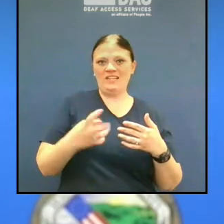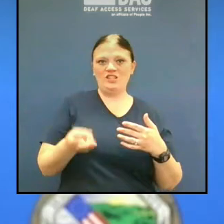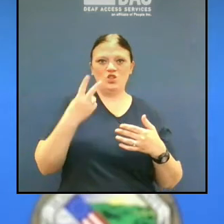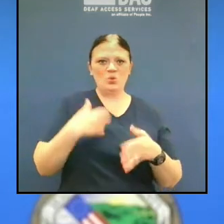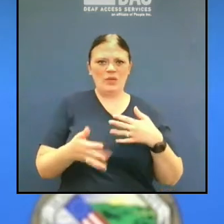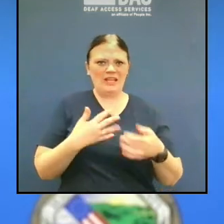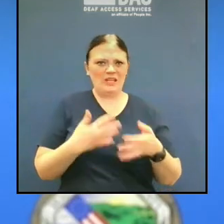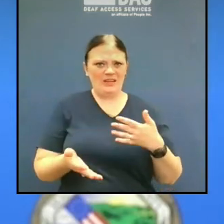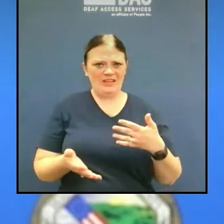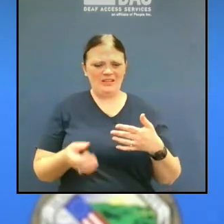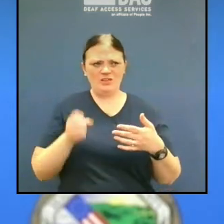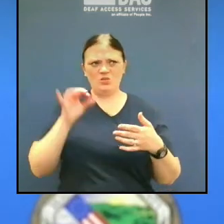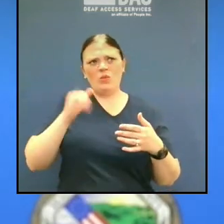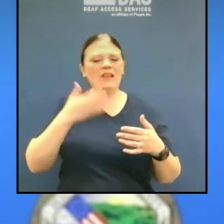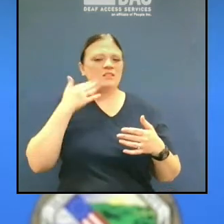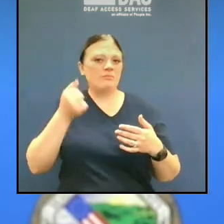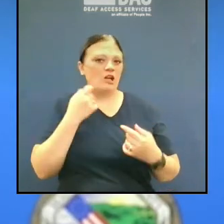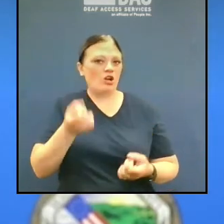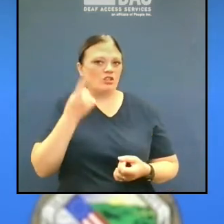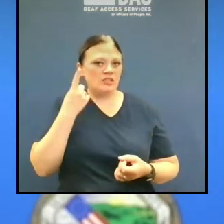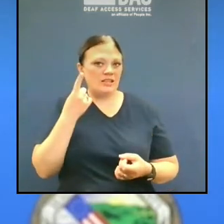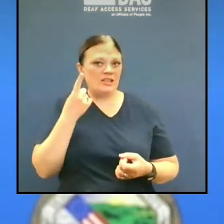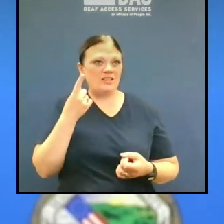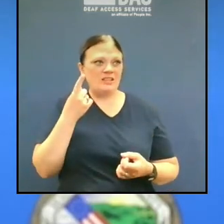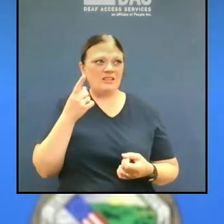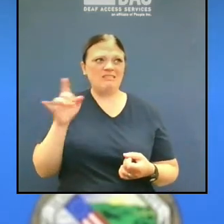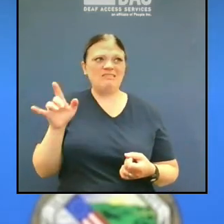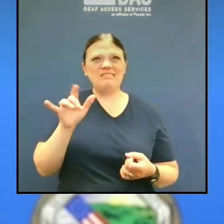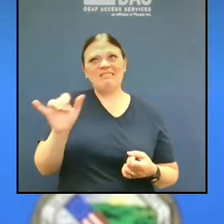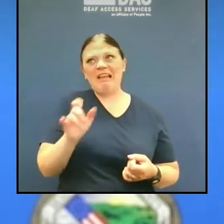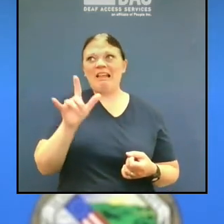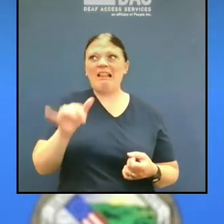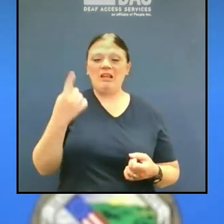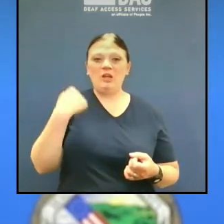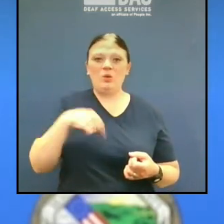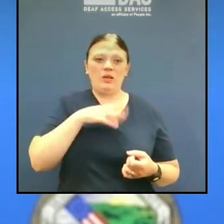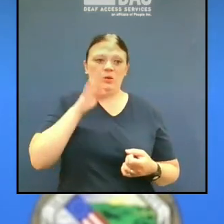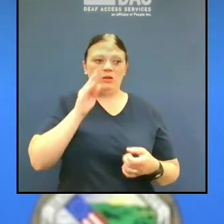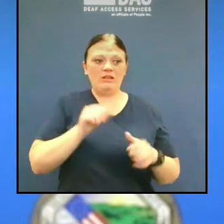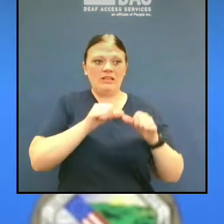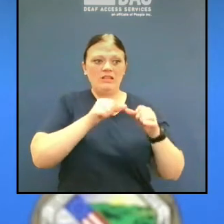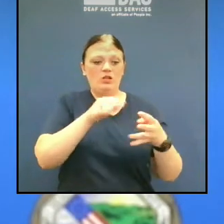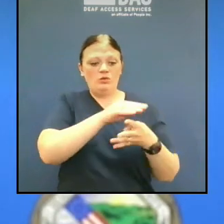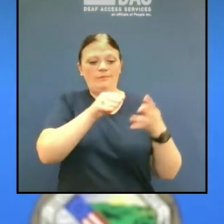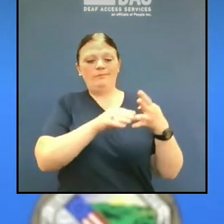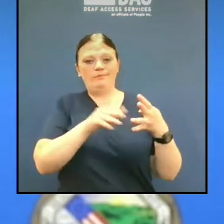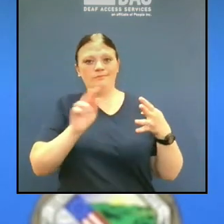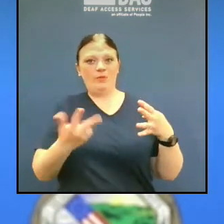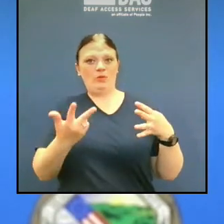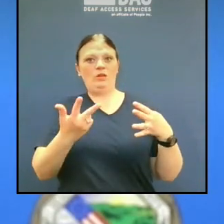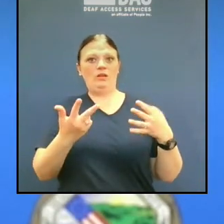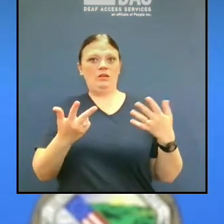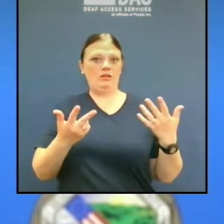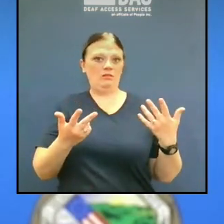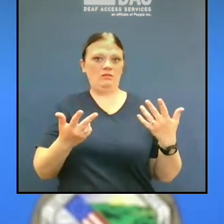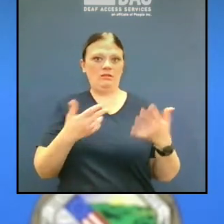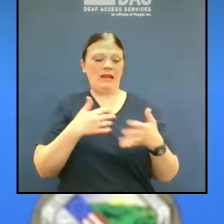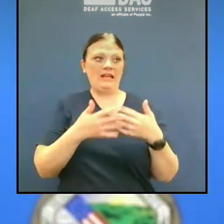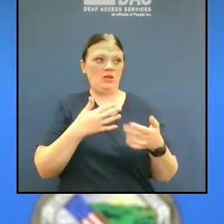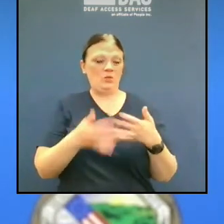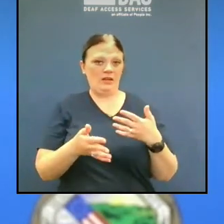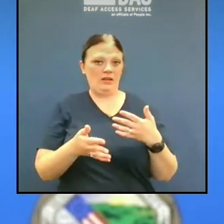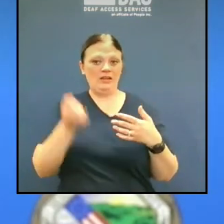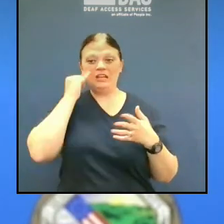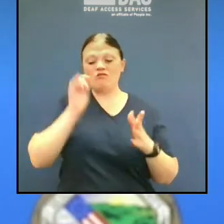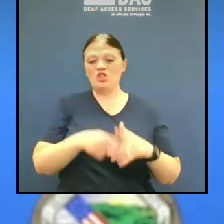And so that'll give us a better understanding, and it's very likely that we'll be entering phase 3 if we continue. If we don't continue on the trend we've been doing, if we start